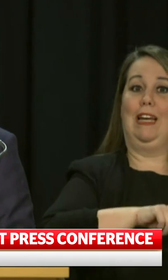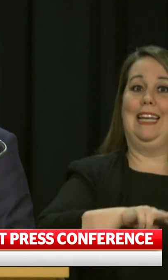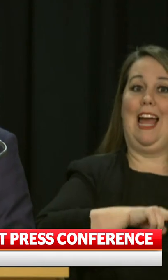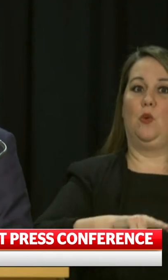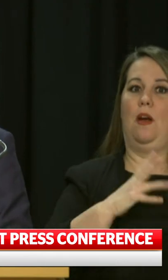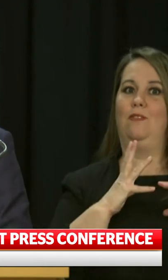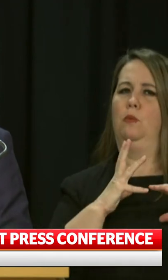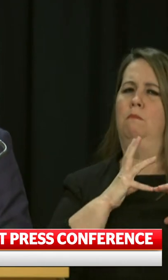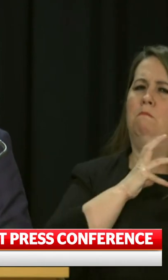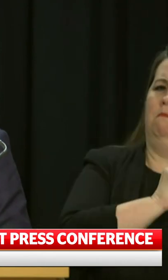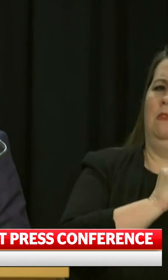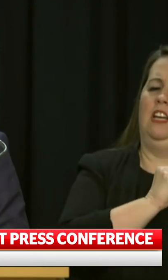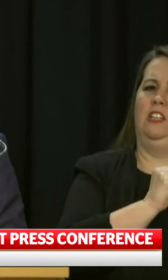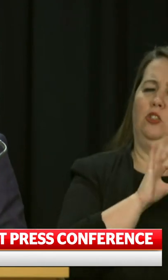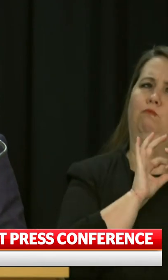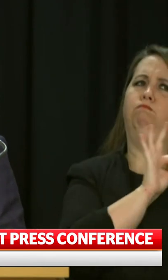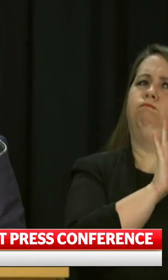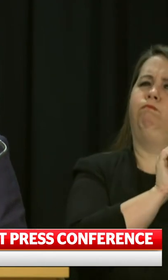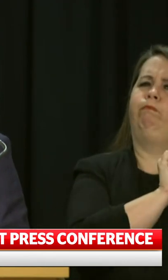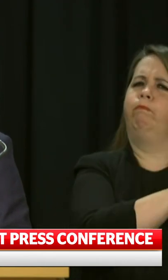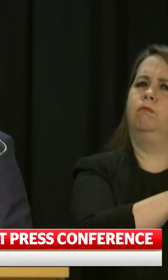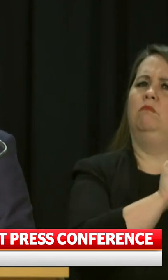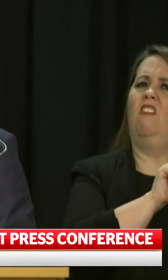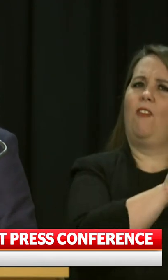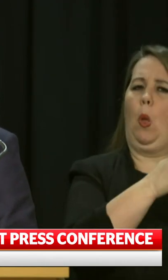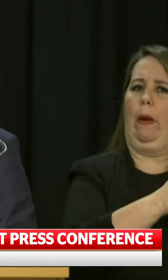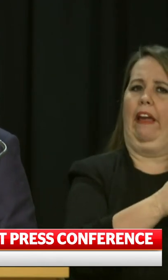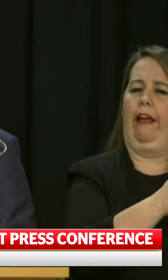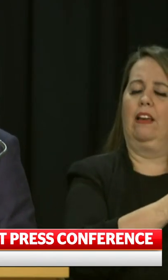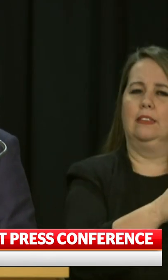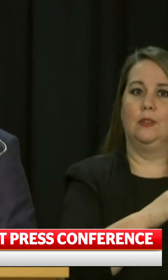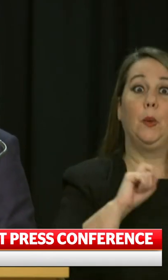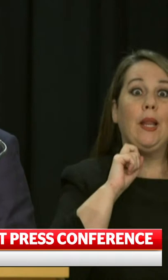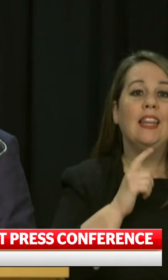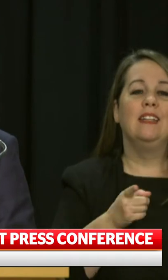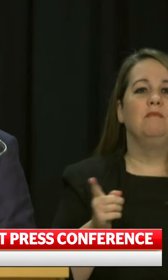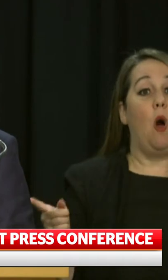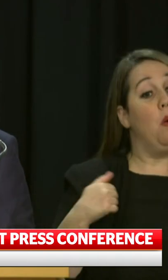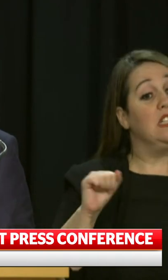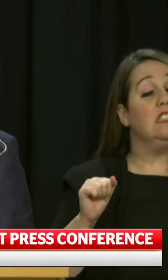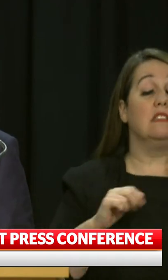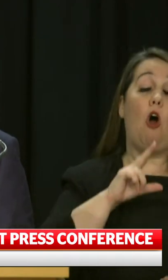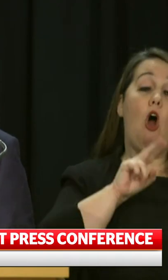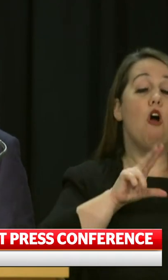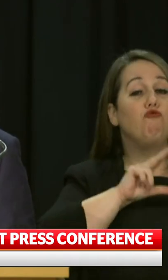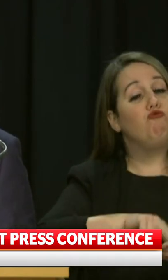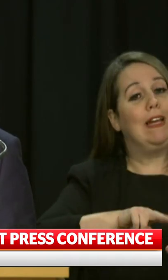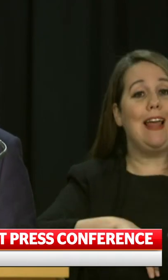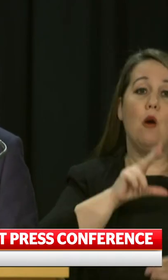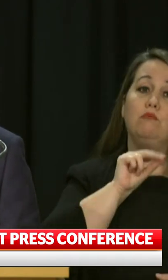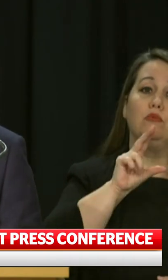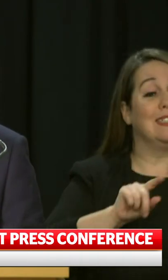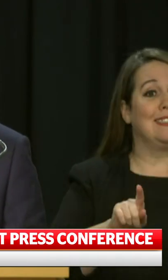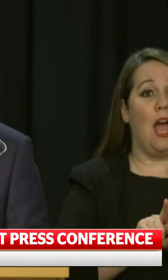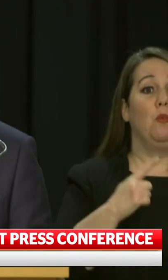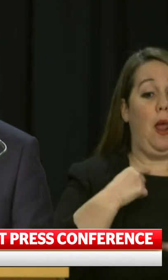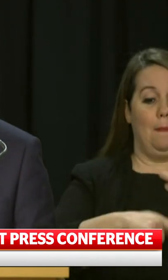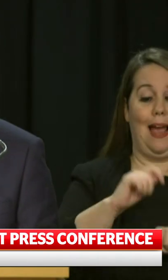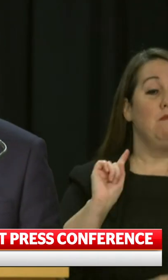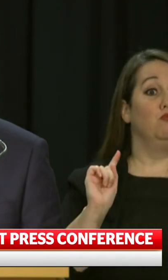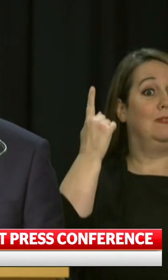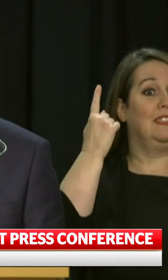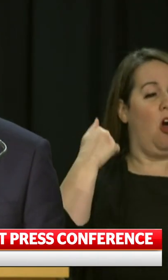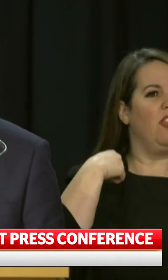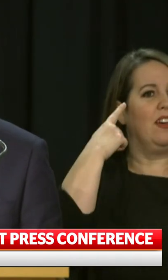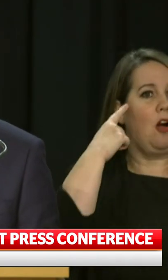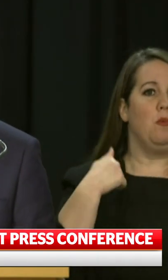I did indeed read out the oath part, as I did when I made the similar pledge when I became Prime Minister. I was, in fact, the first New Zealand Prime